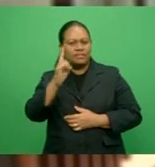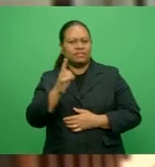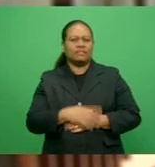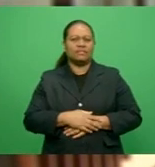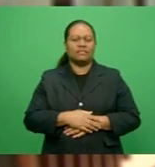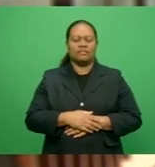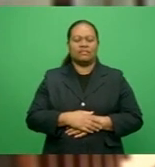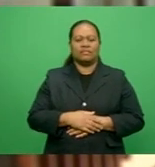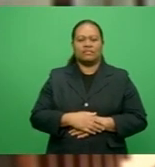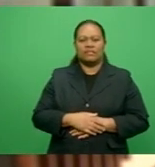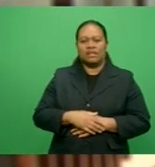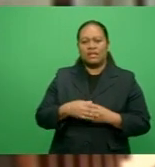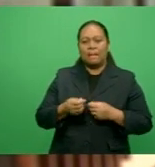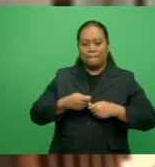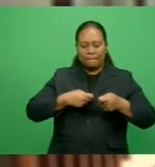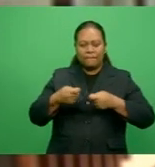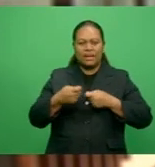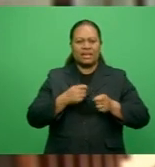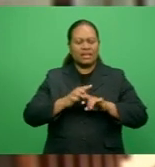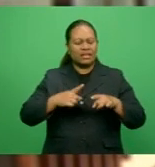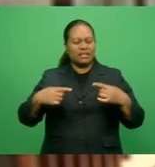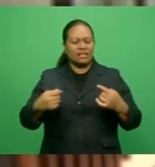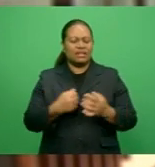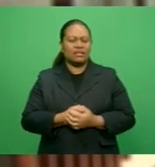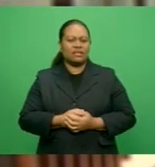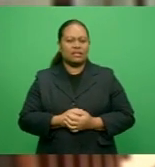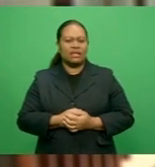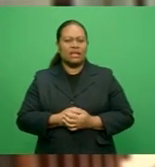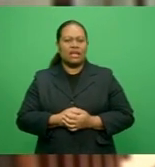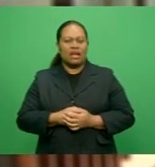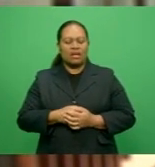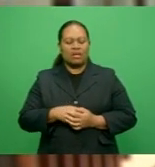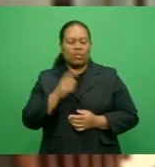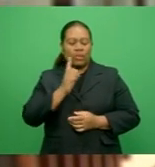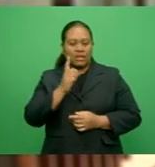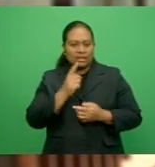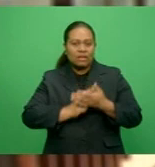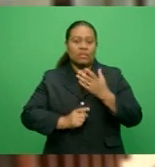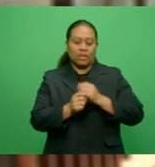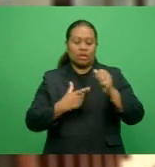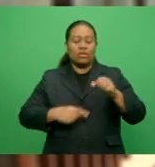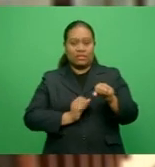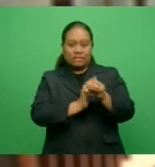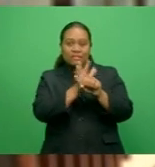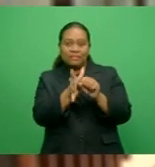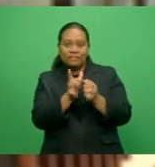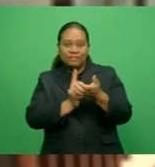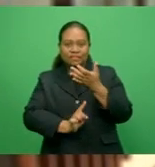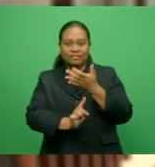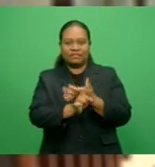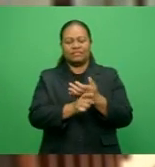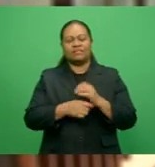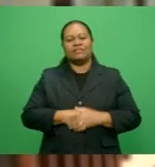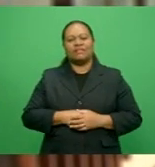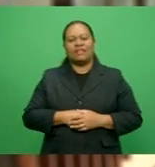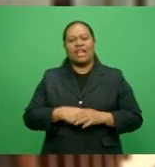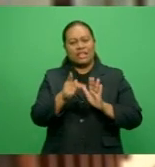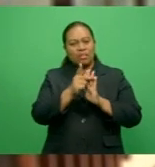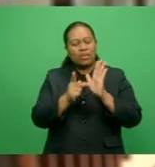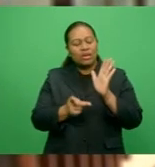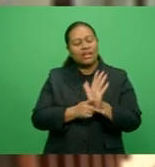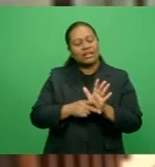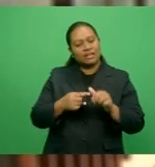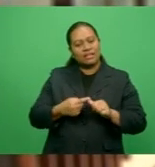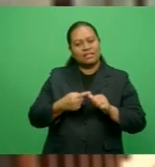of market volatility as worries over a potential resurgence in coronavirus cases and political